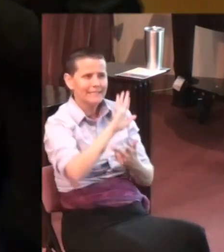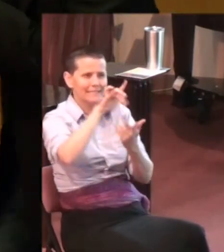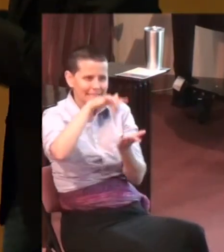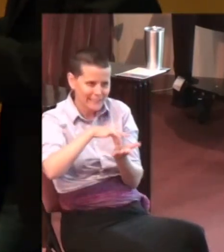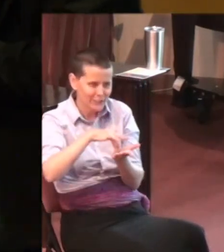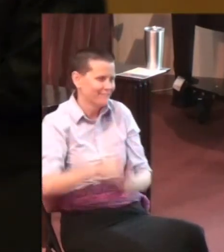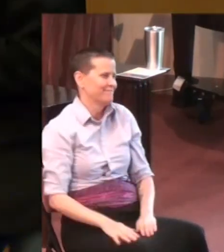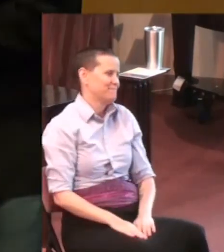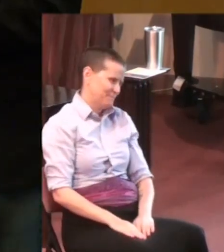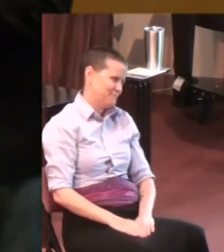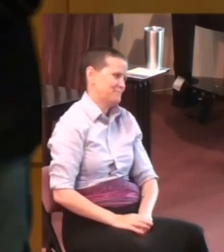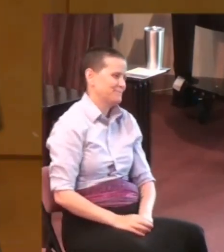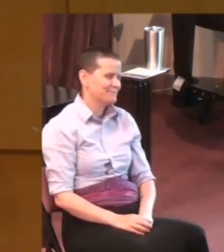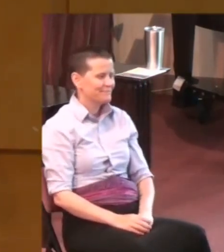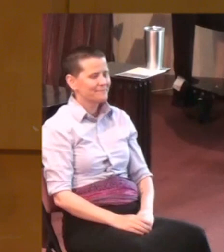guys.